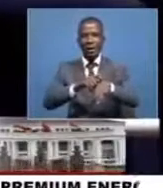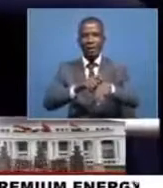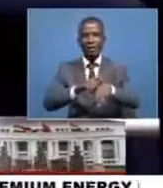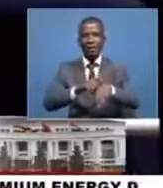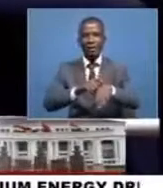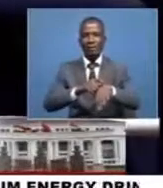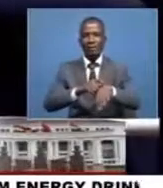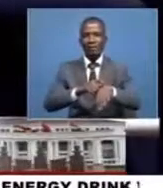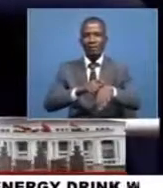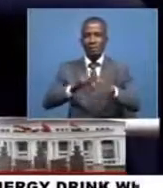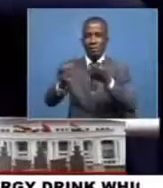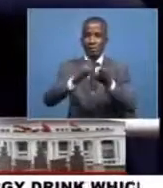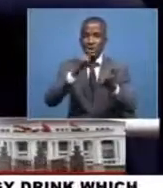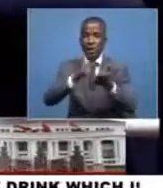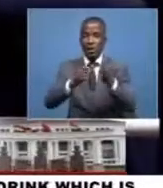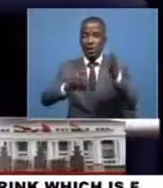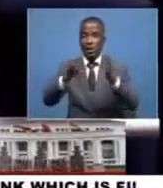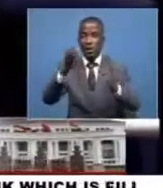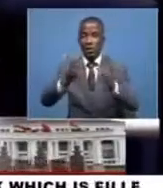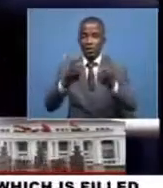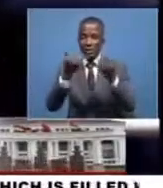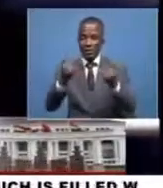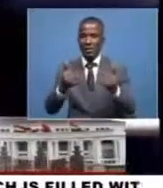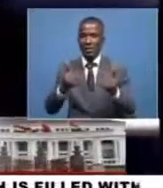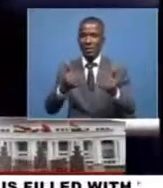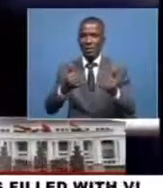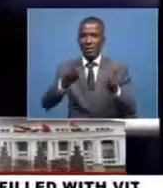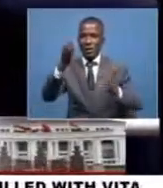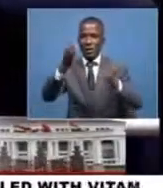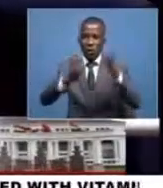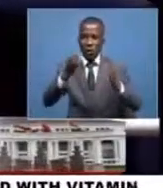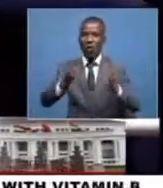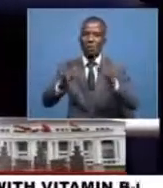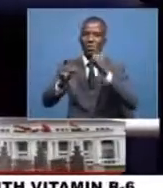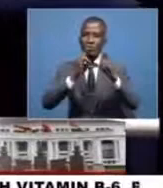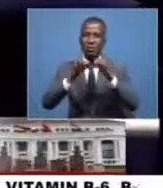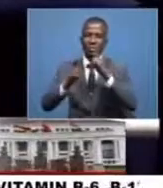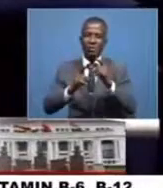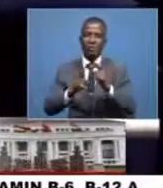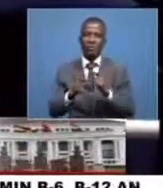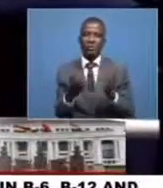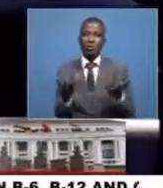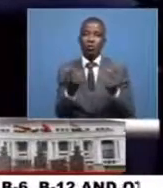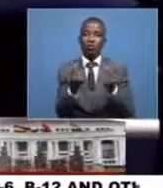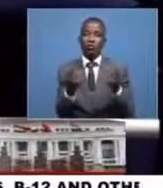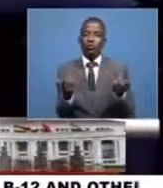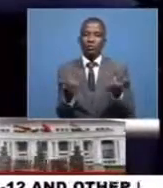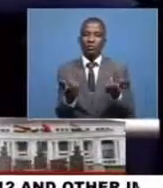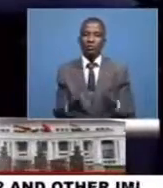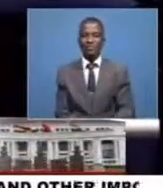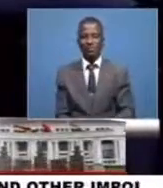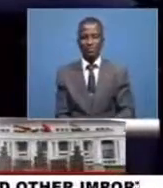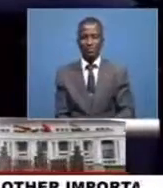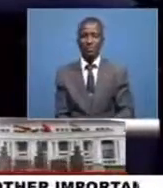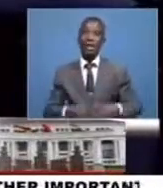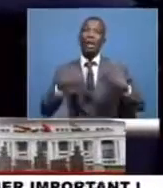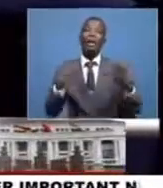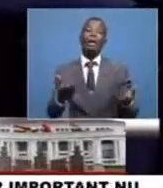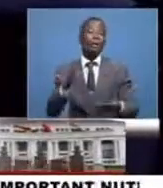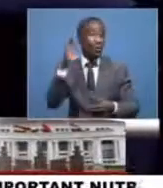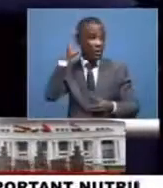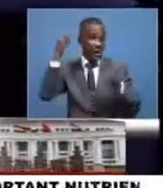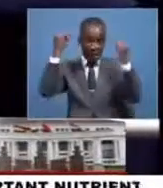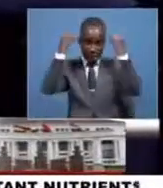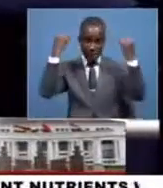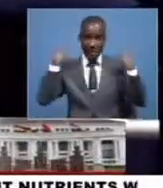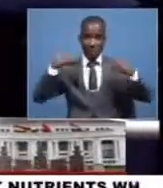be provided to the court. And what's next is that the court gives directions or a date for ruling. Well, you heard his lordship. He